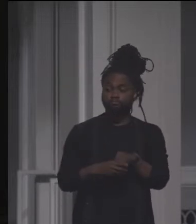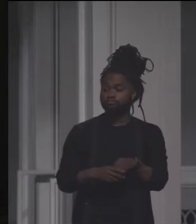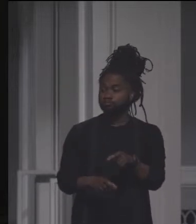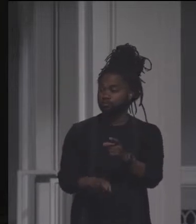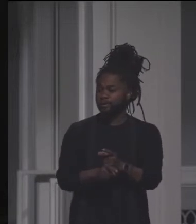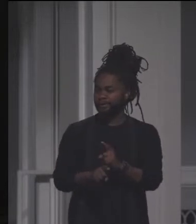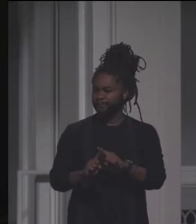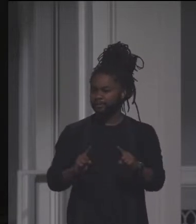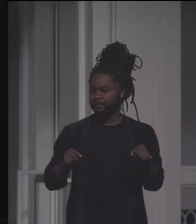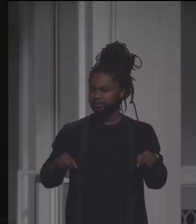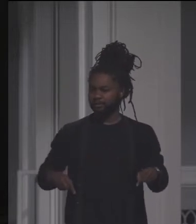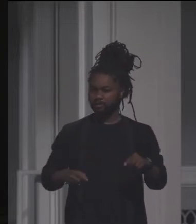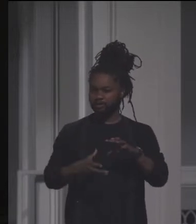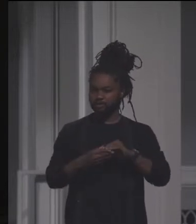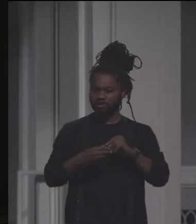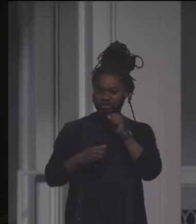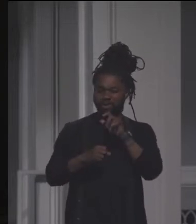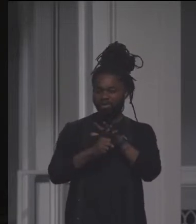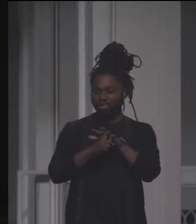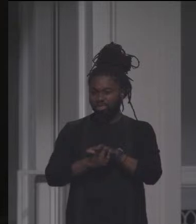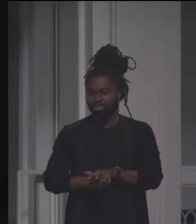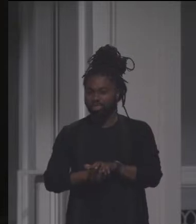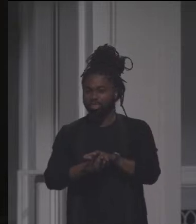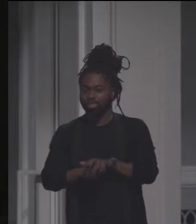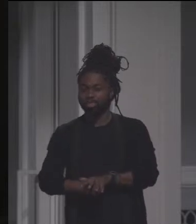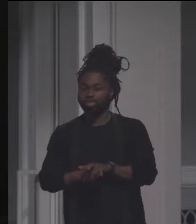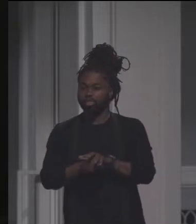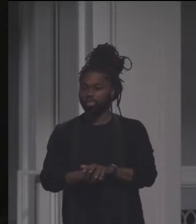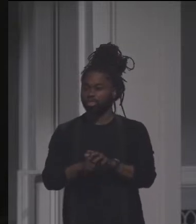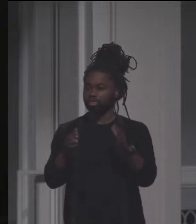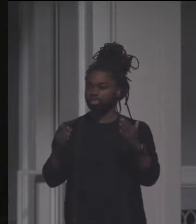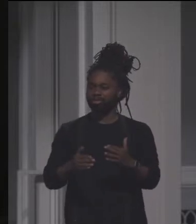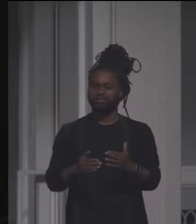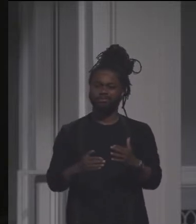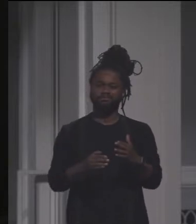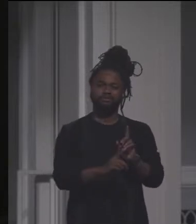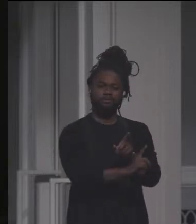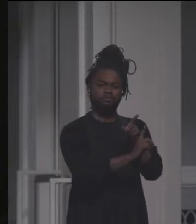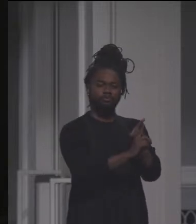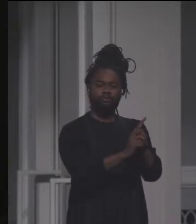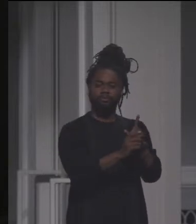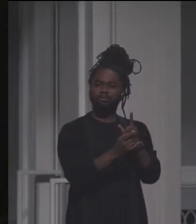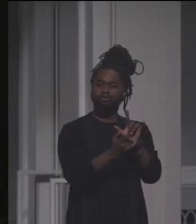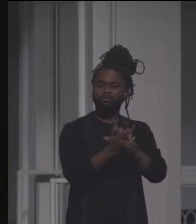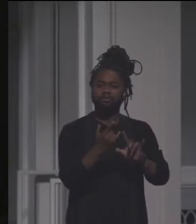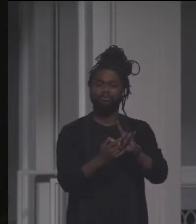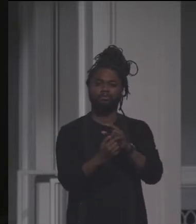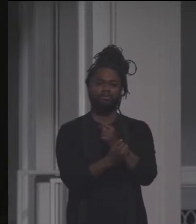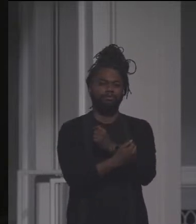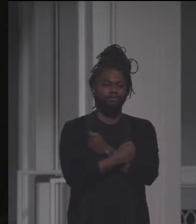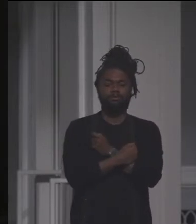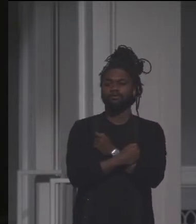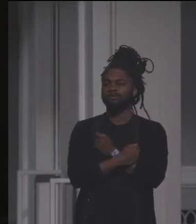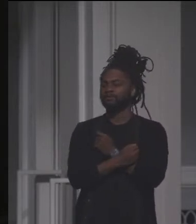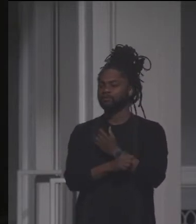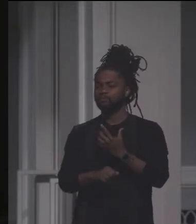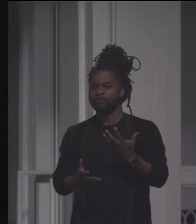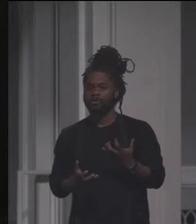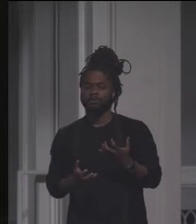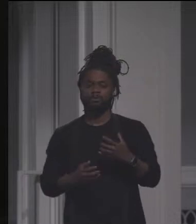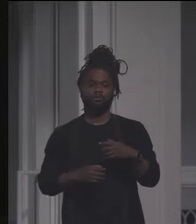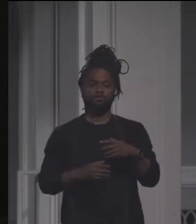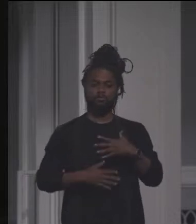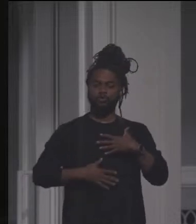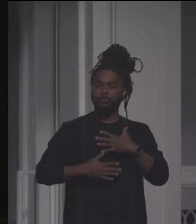a story of stress or angst. It's a story of love and lust and joy. Peretir lives